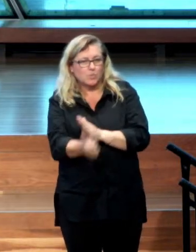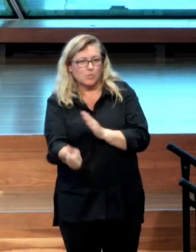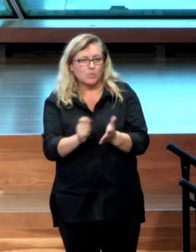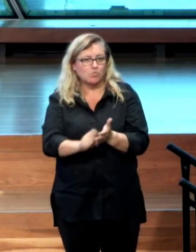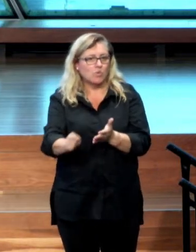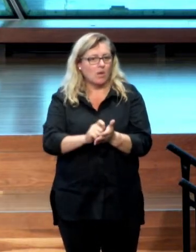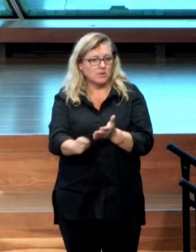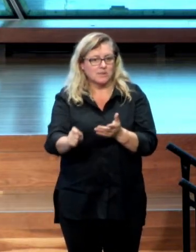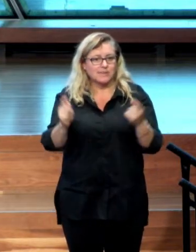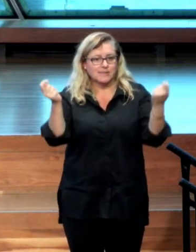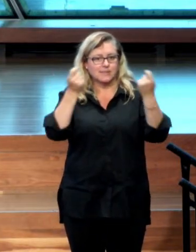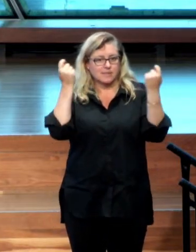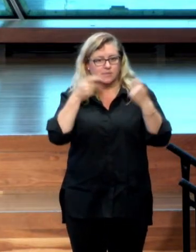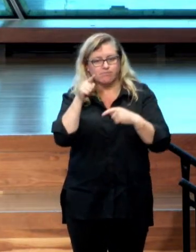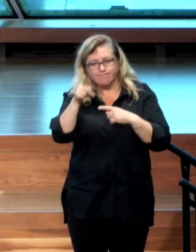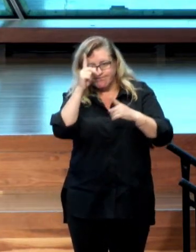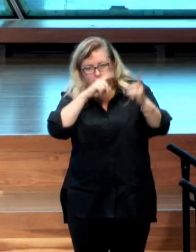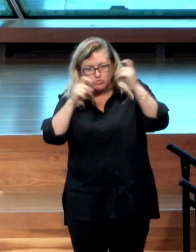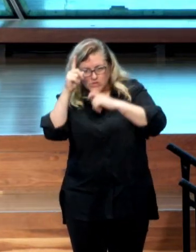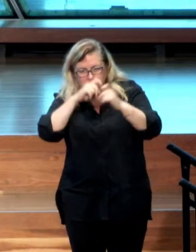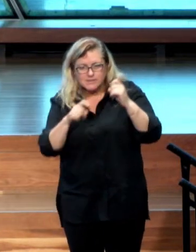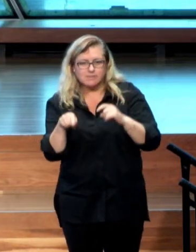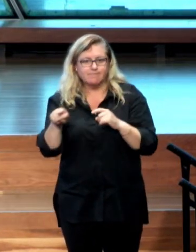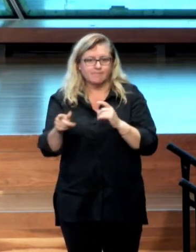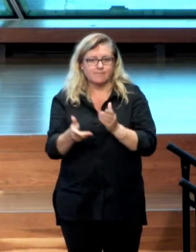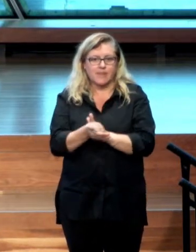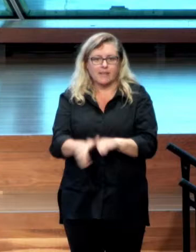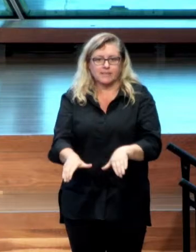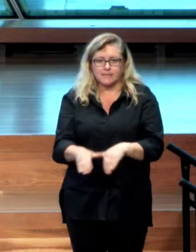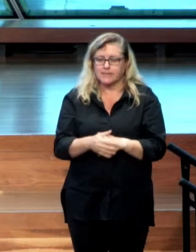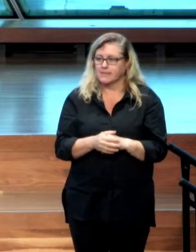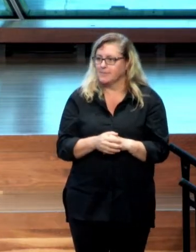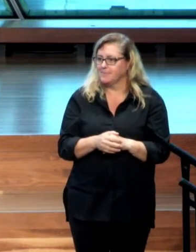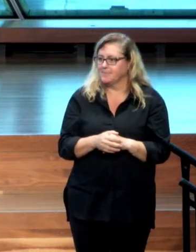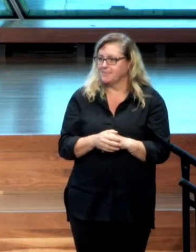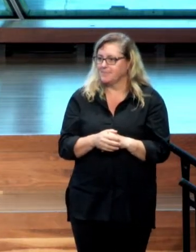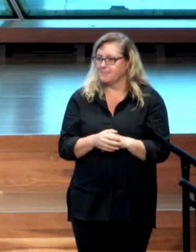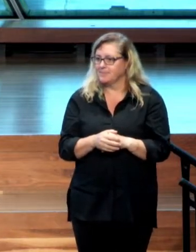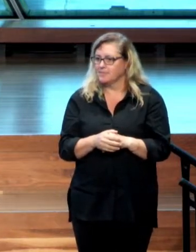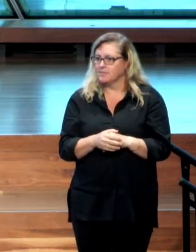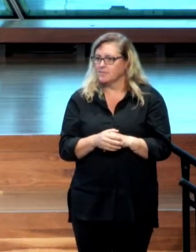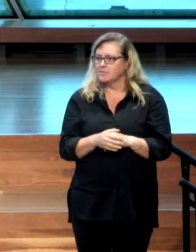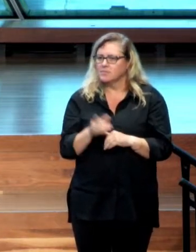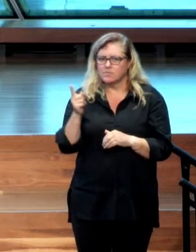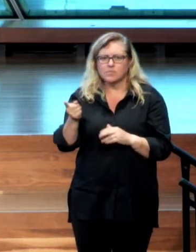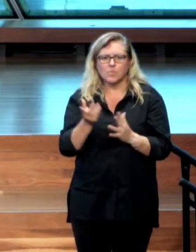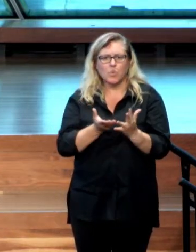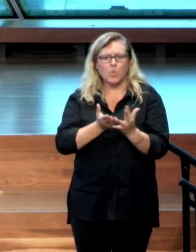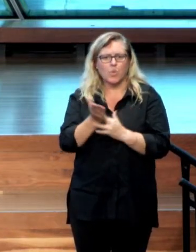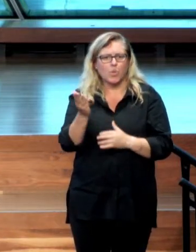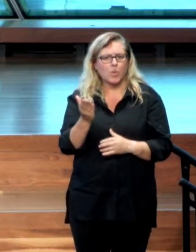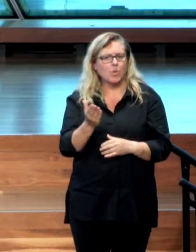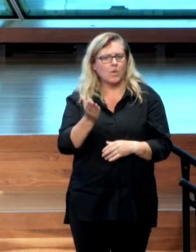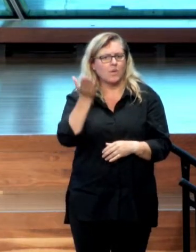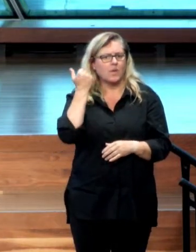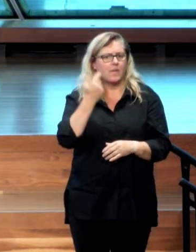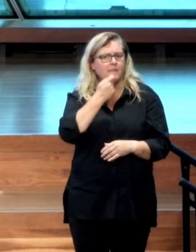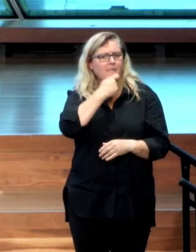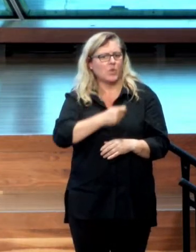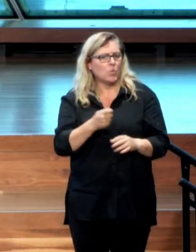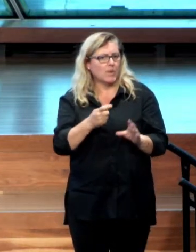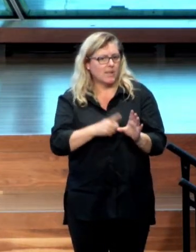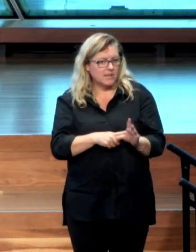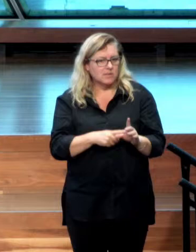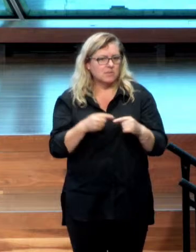being celebrated for their creativity and excellence. Well, during the last few years of lockdowns and uncertainties,